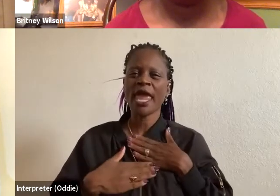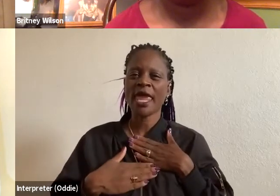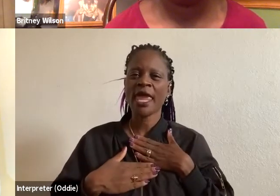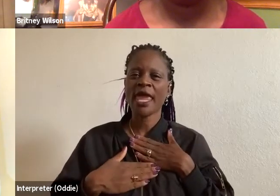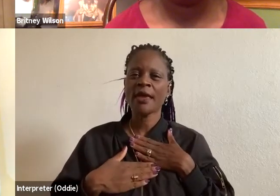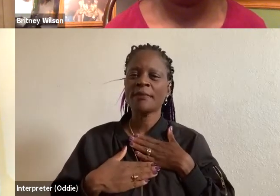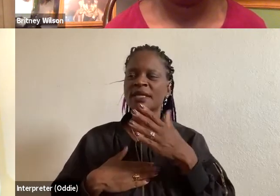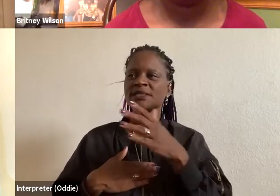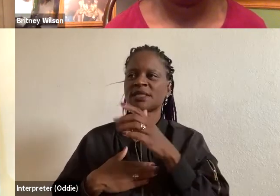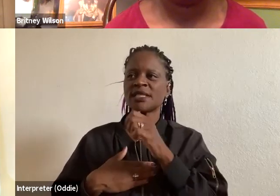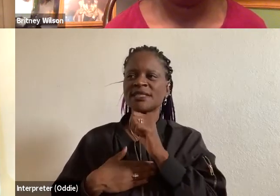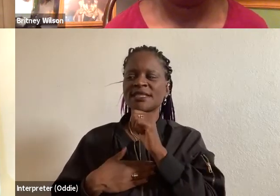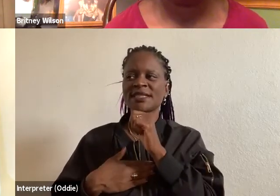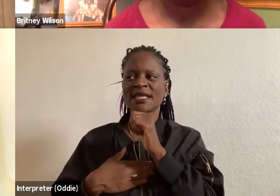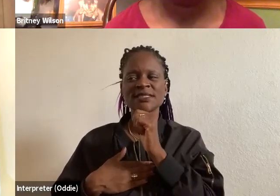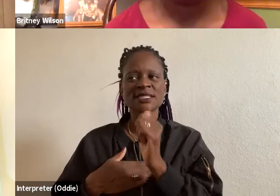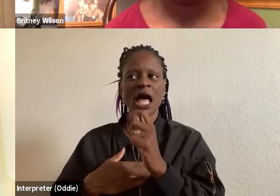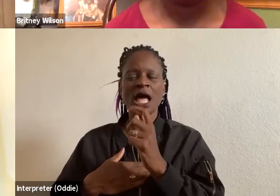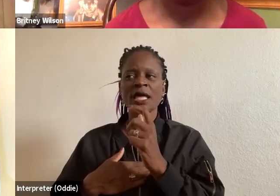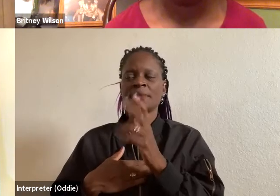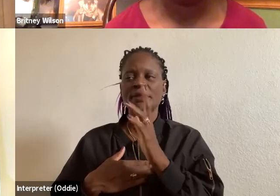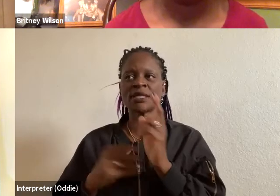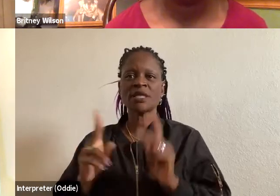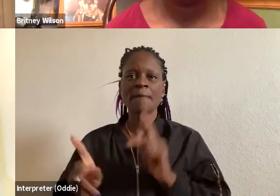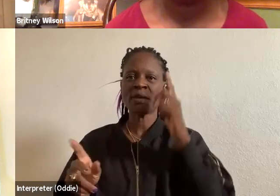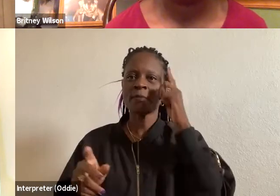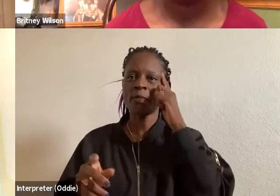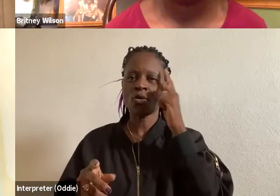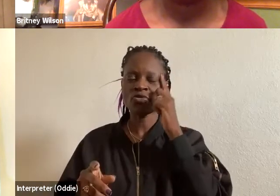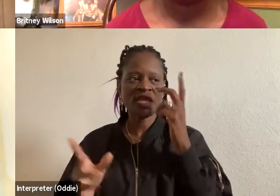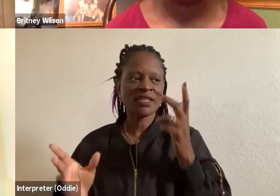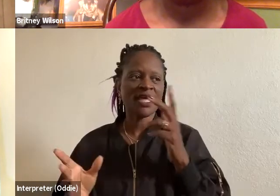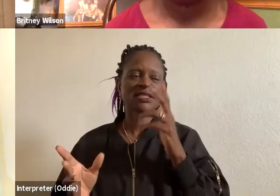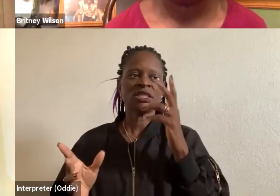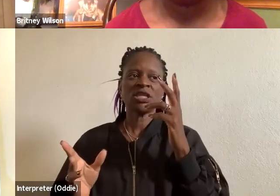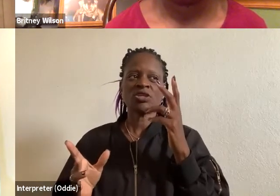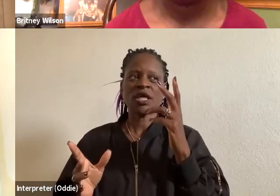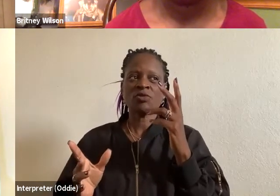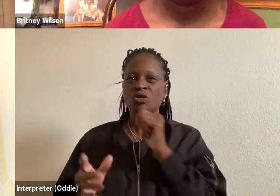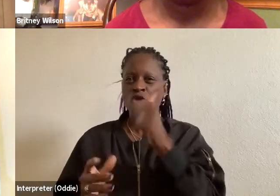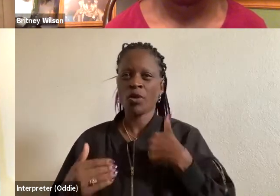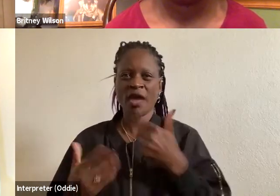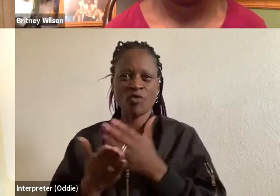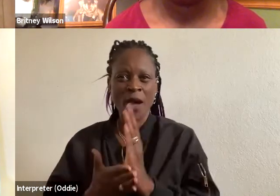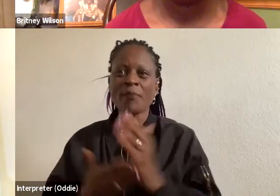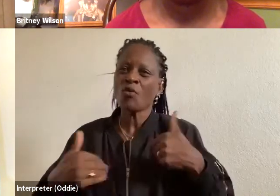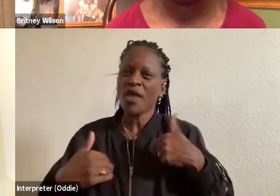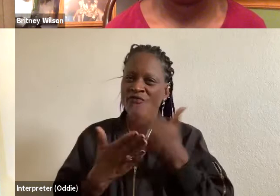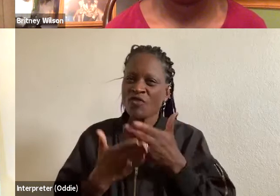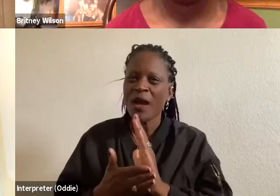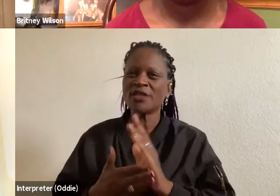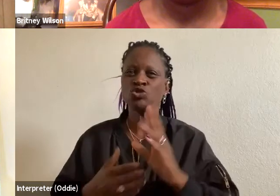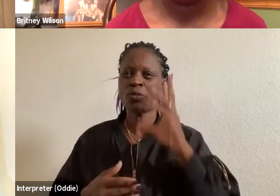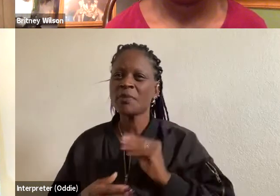should not be considered a luxury for us. We have a right to experience joy. We have a right to feel joy. We have a right